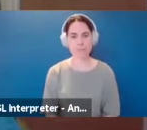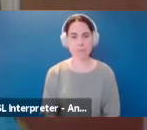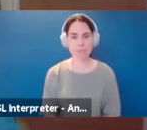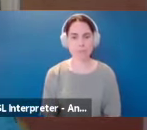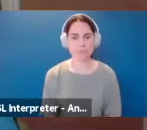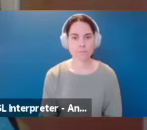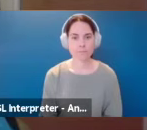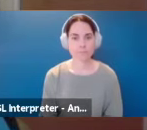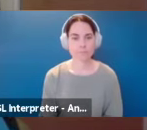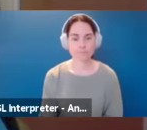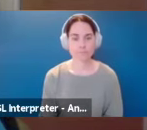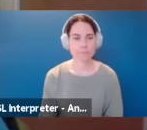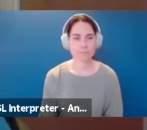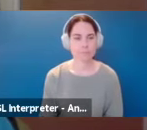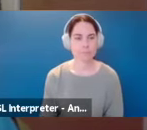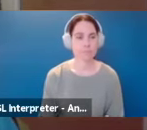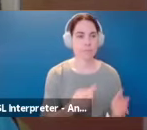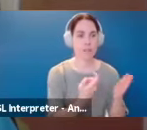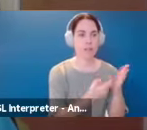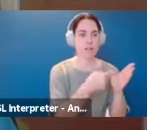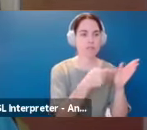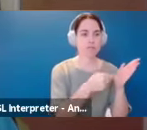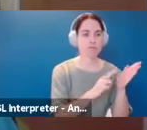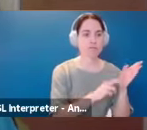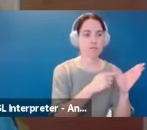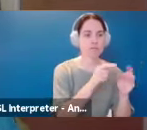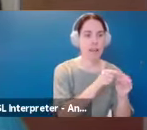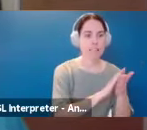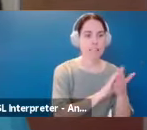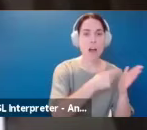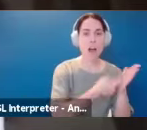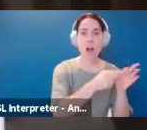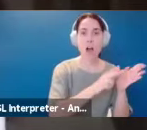Ratnadharani, Ratnadharani, why do we need to be courageous to have this conversation?